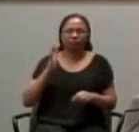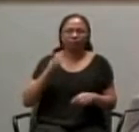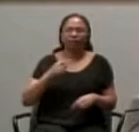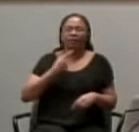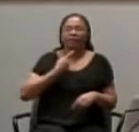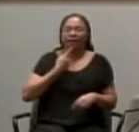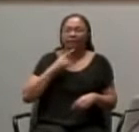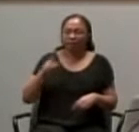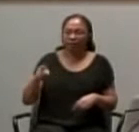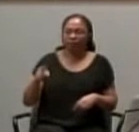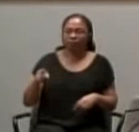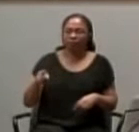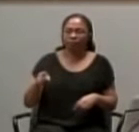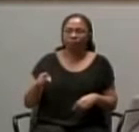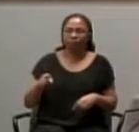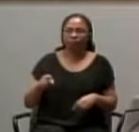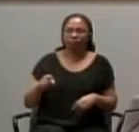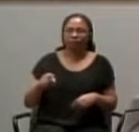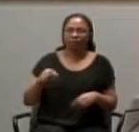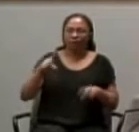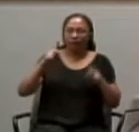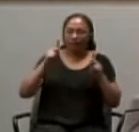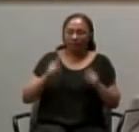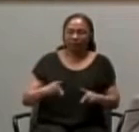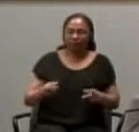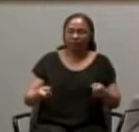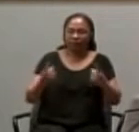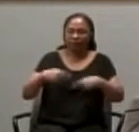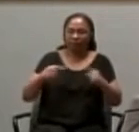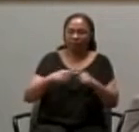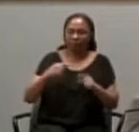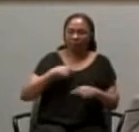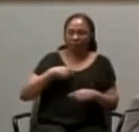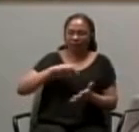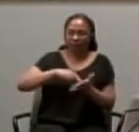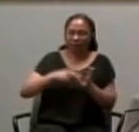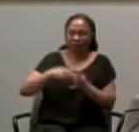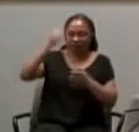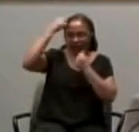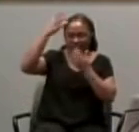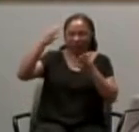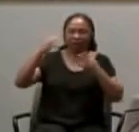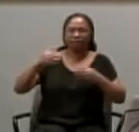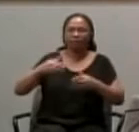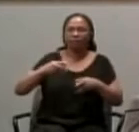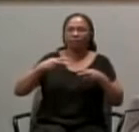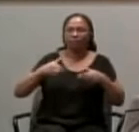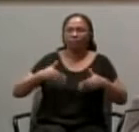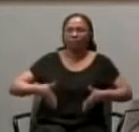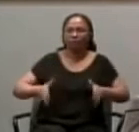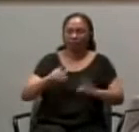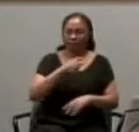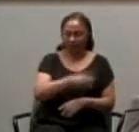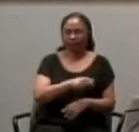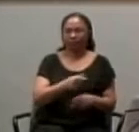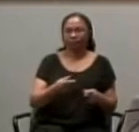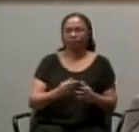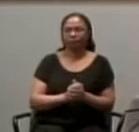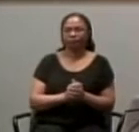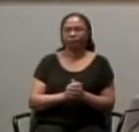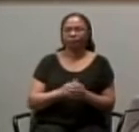why I told you that no one could come to me unless the Father allows him. After this,